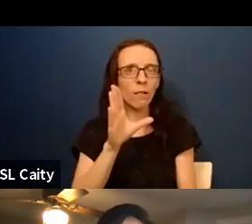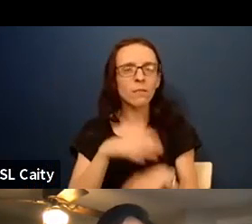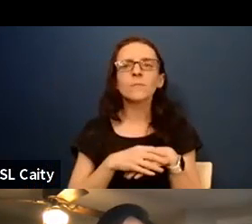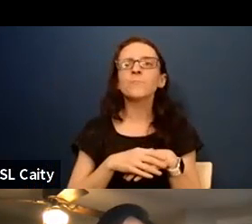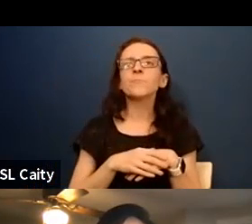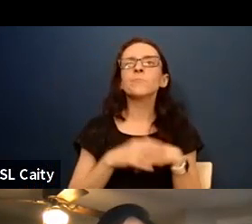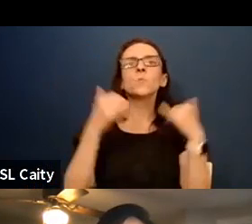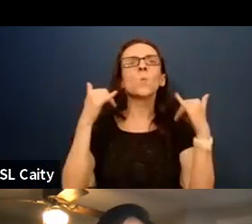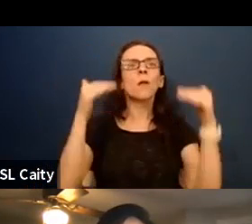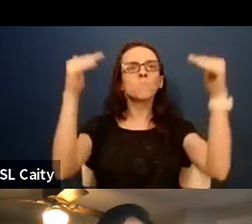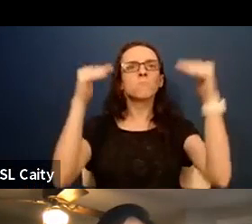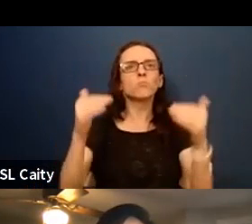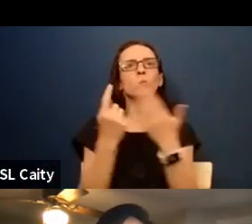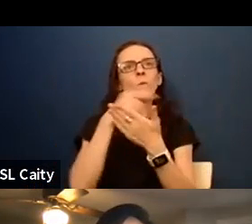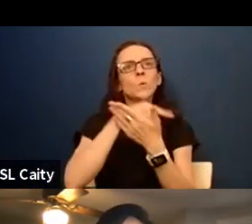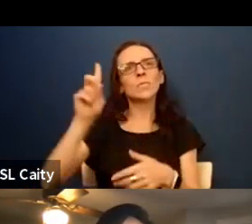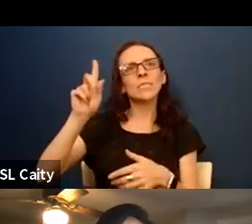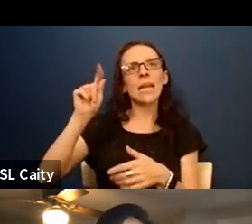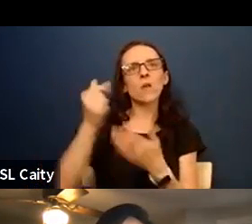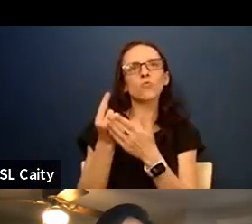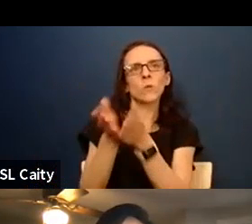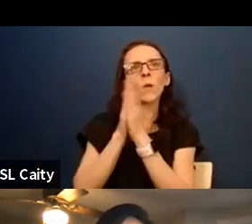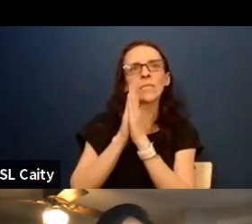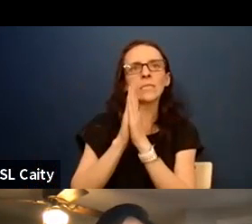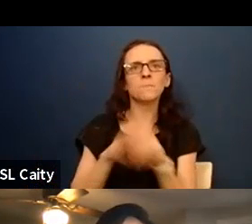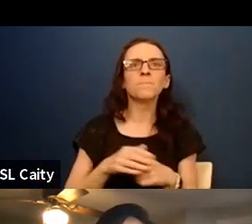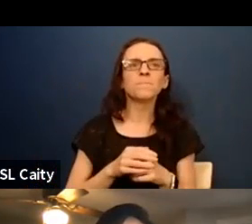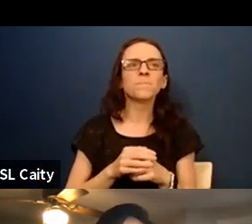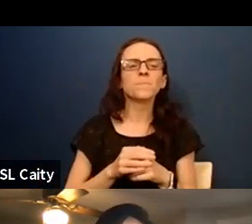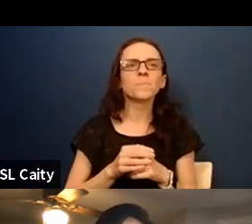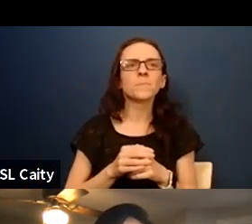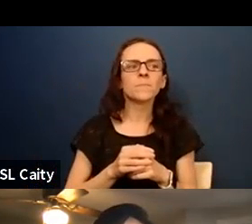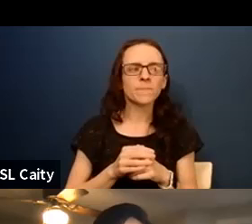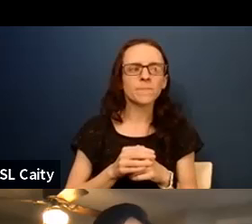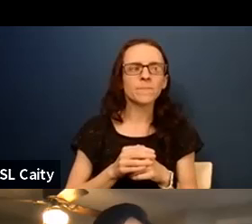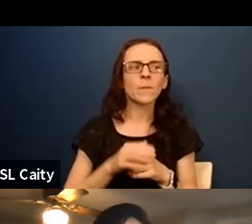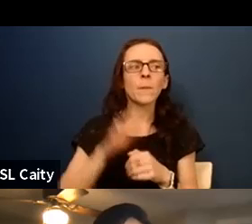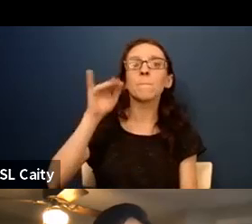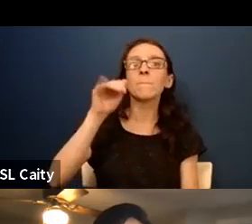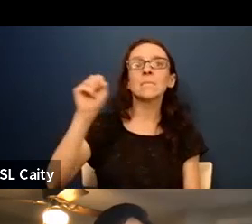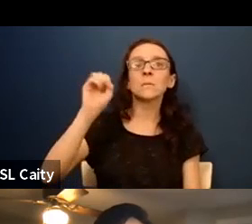on to a review of the data requested. Is Ms. Hogan on the line?